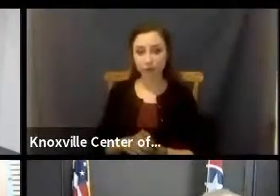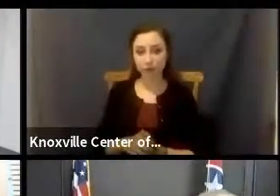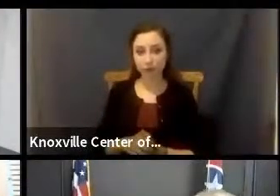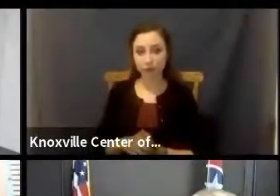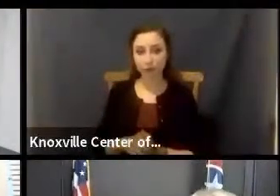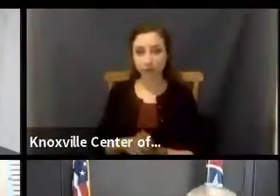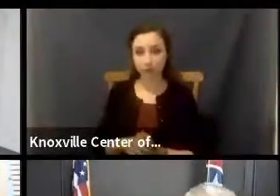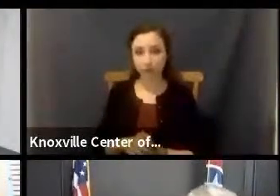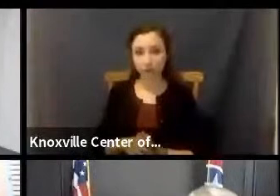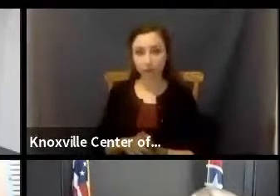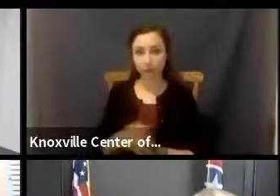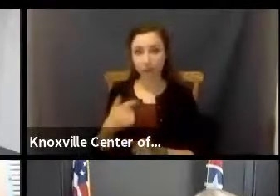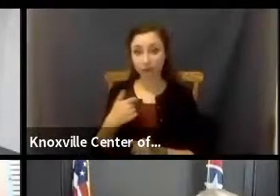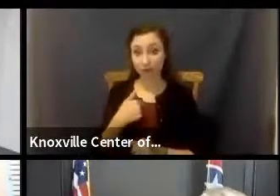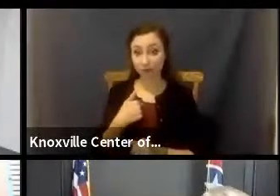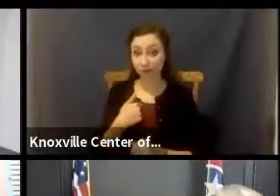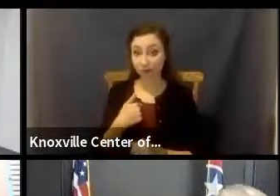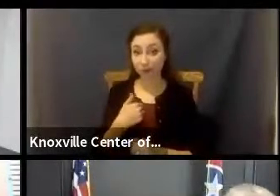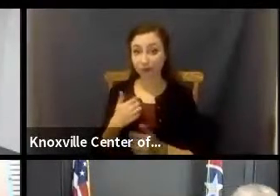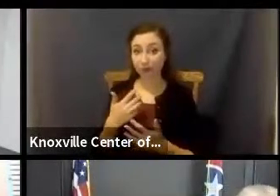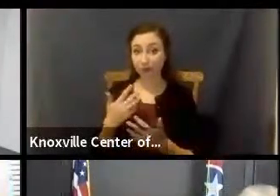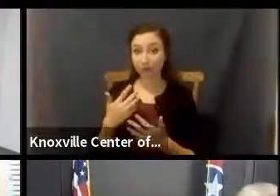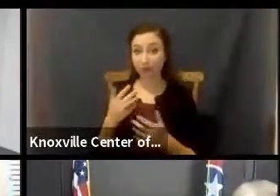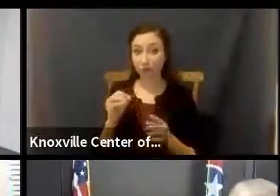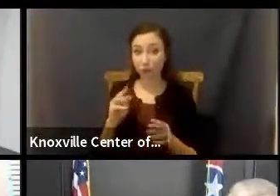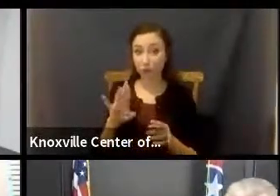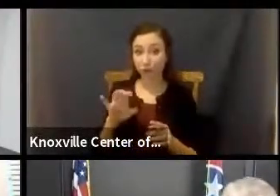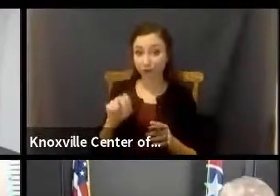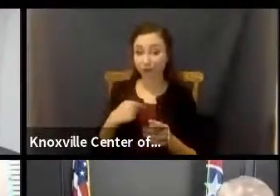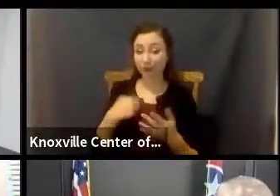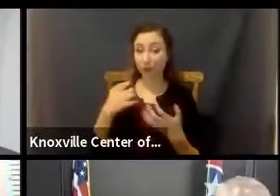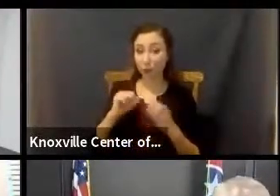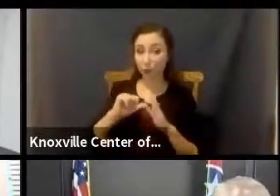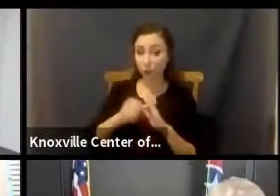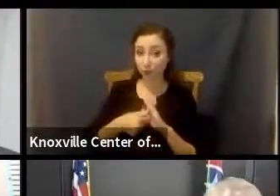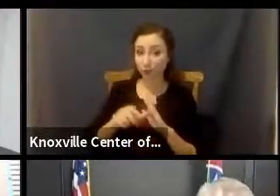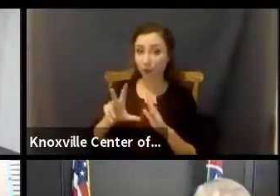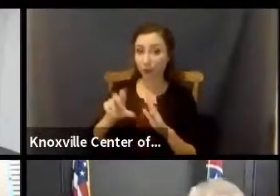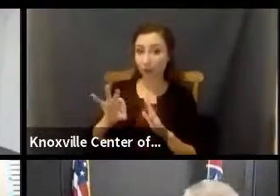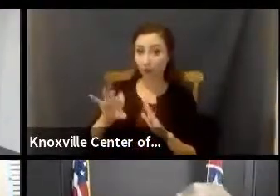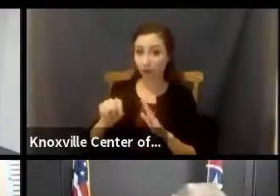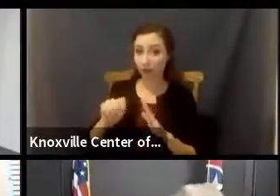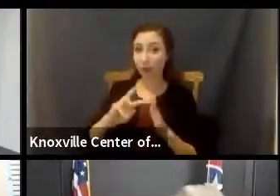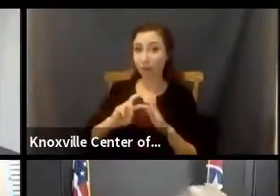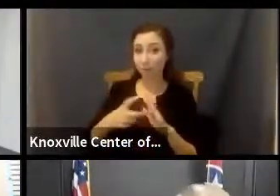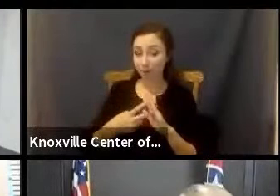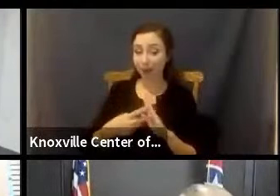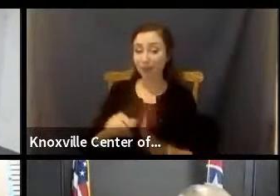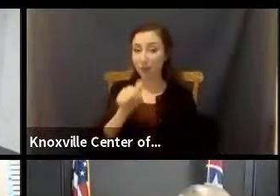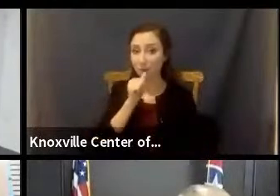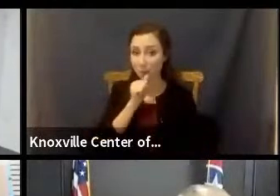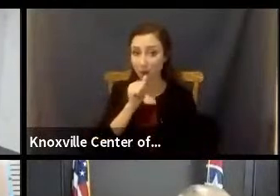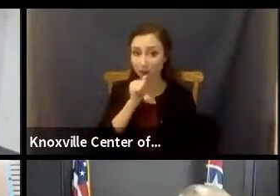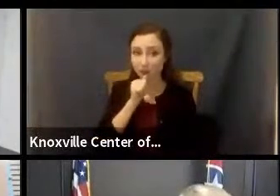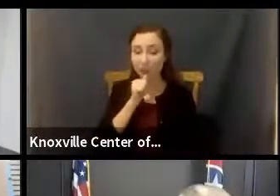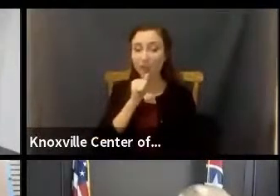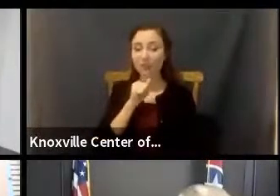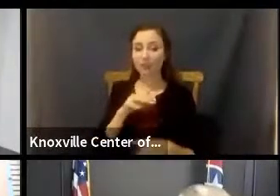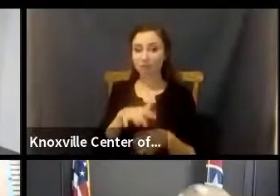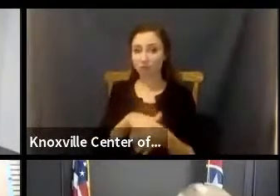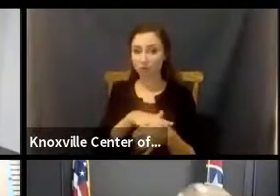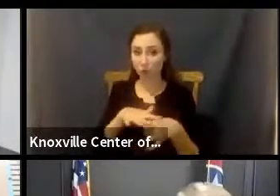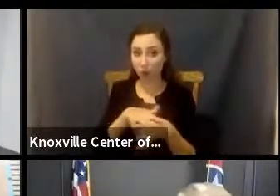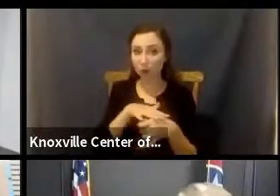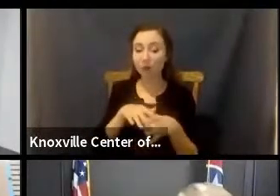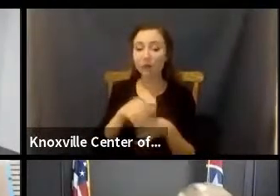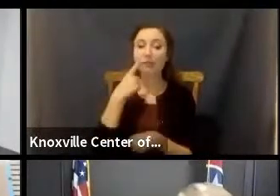And I want to reiterate that the 30 feet was anticipated to be on the private property of, let's say, a business versus